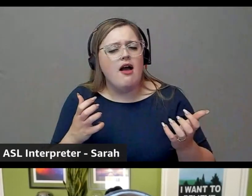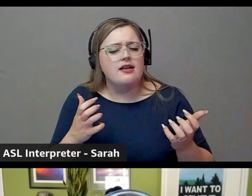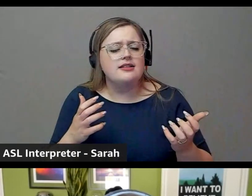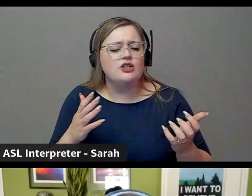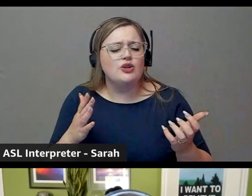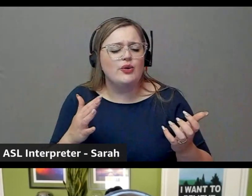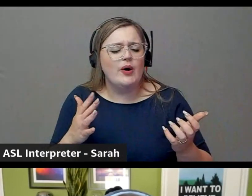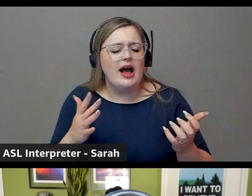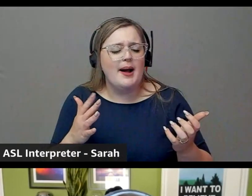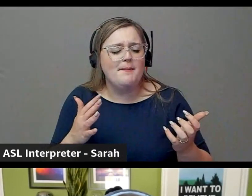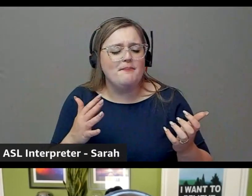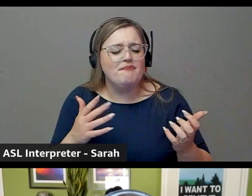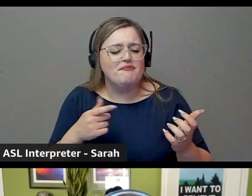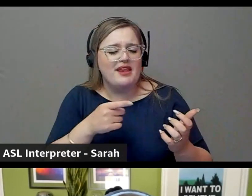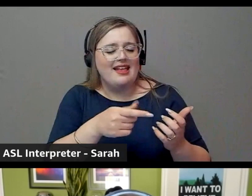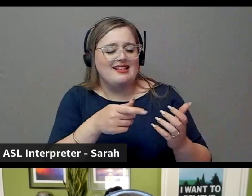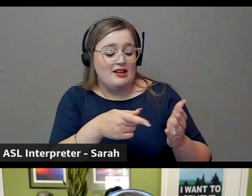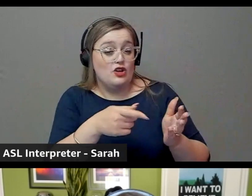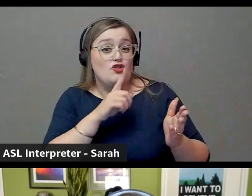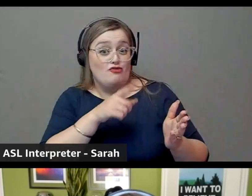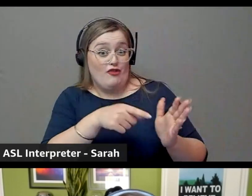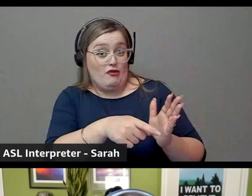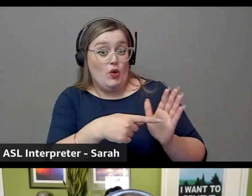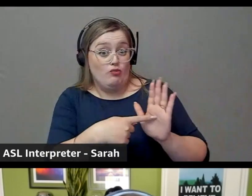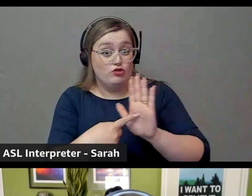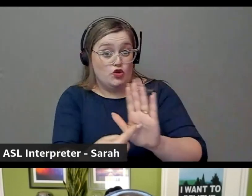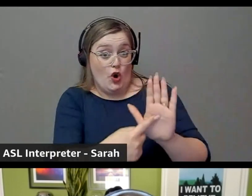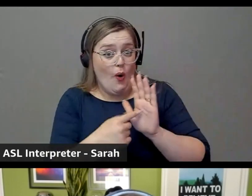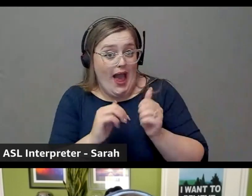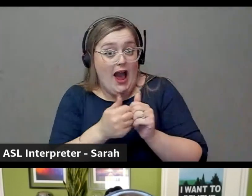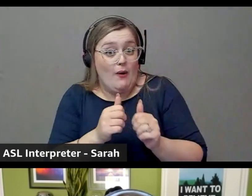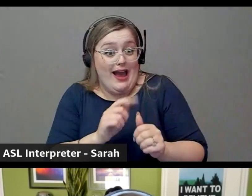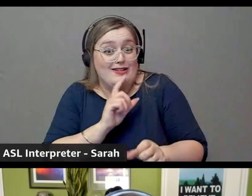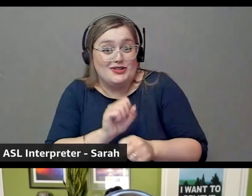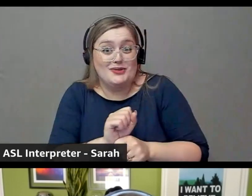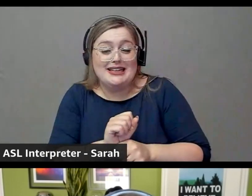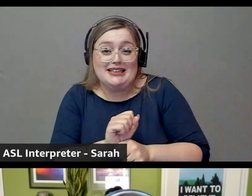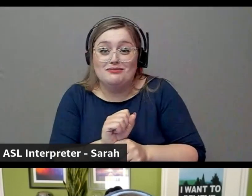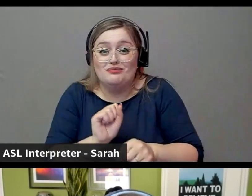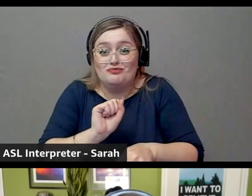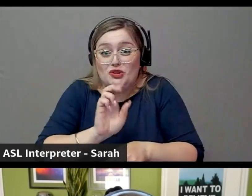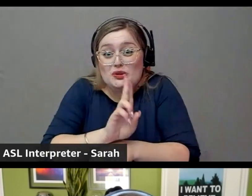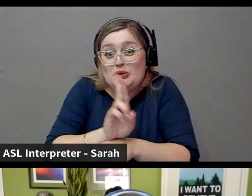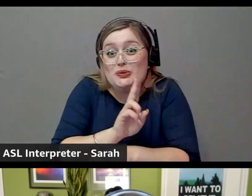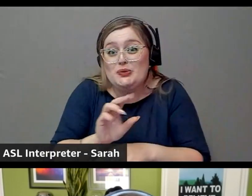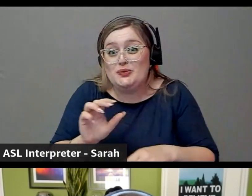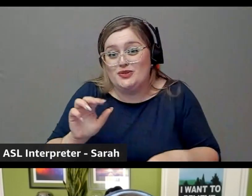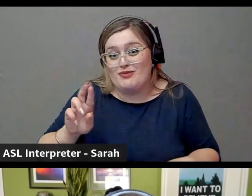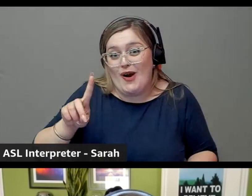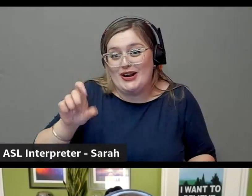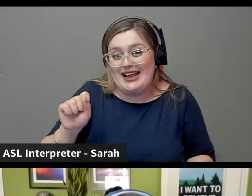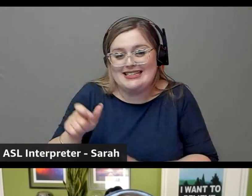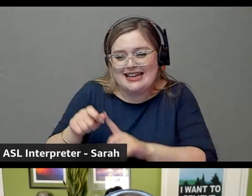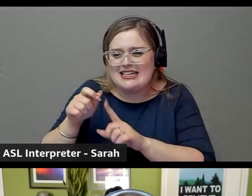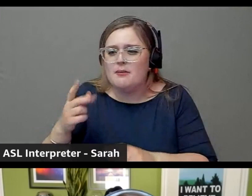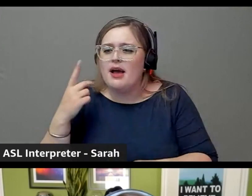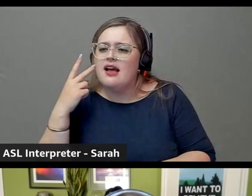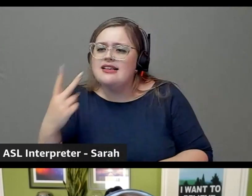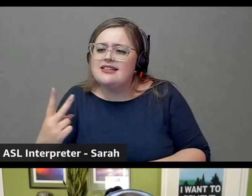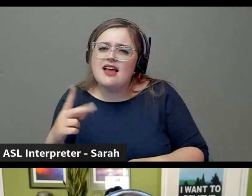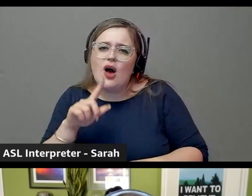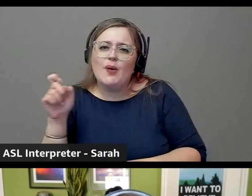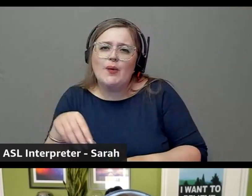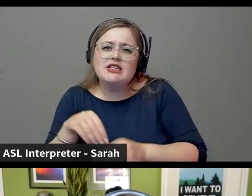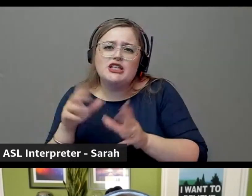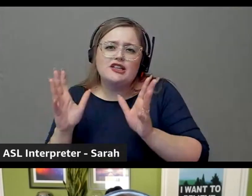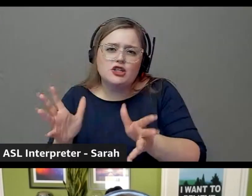want to show us how to actually get this working, how to actually go and work with RDS Custom. I want to remind the audience too, we got a question in chat. If